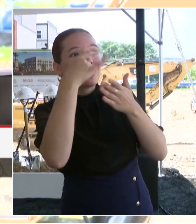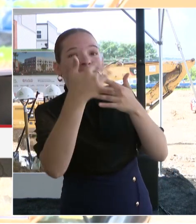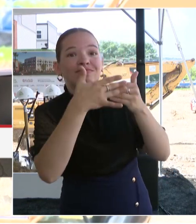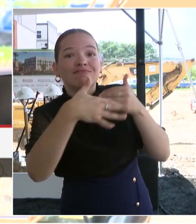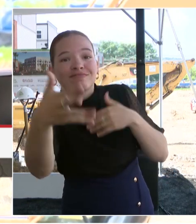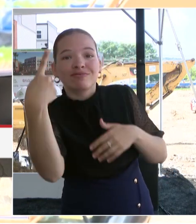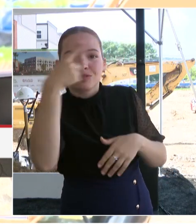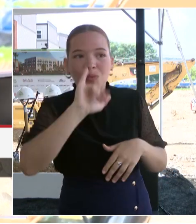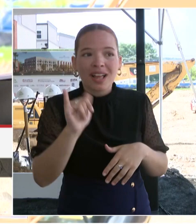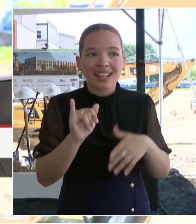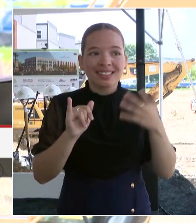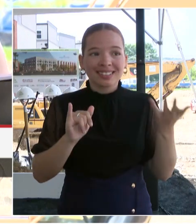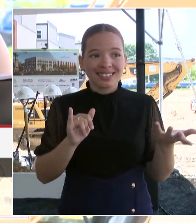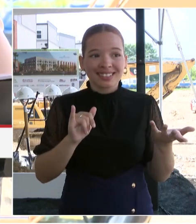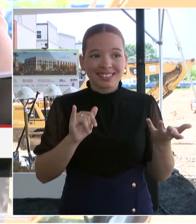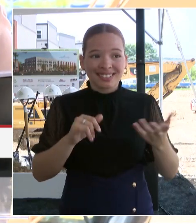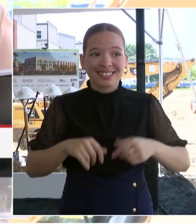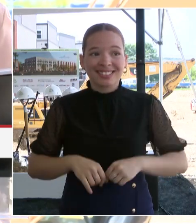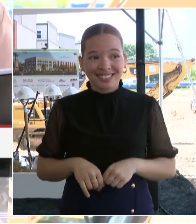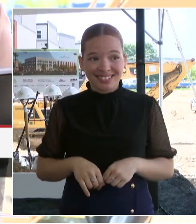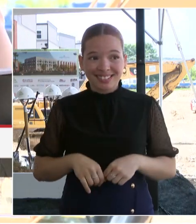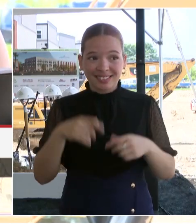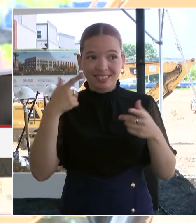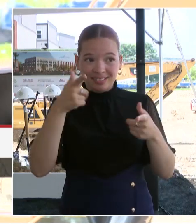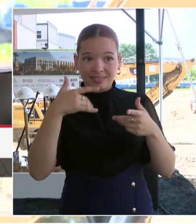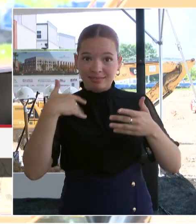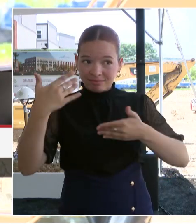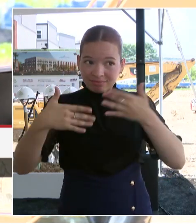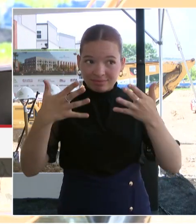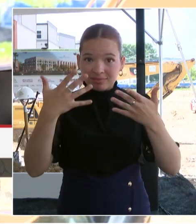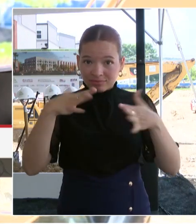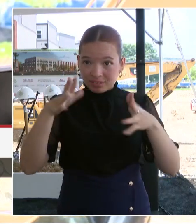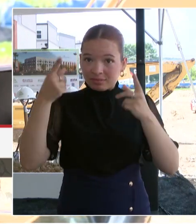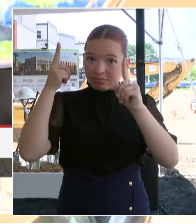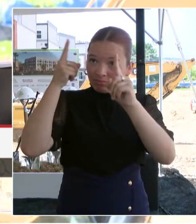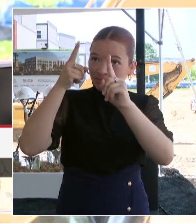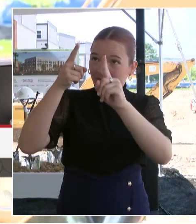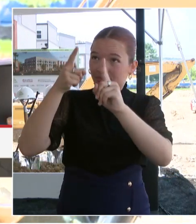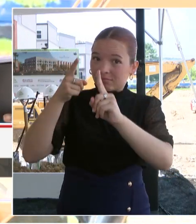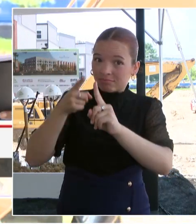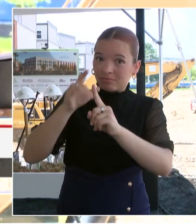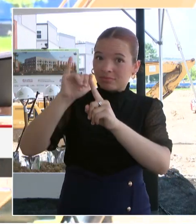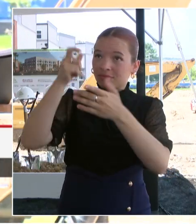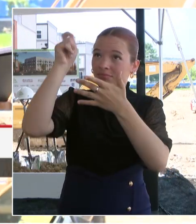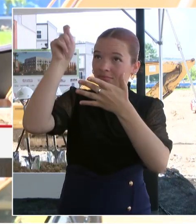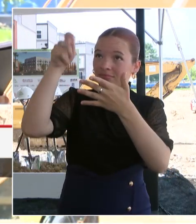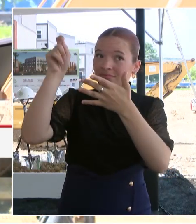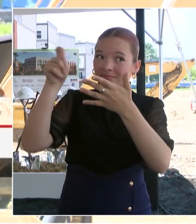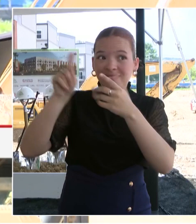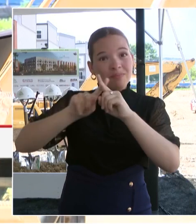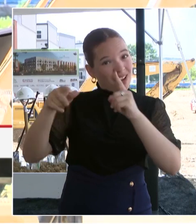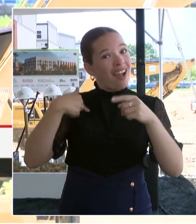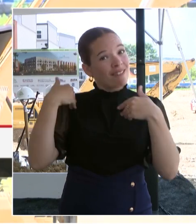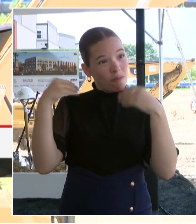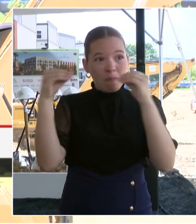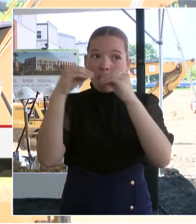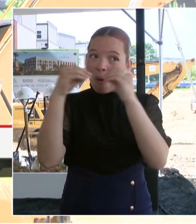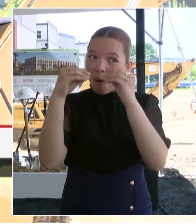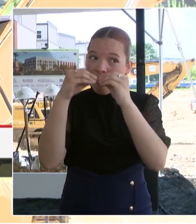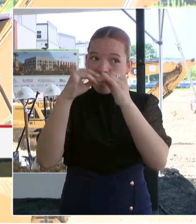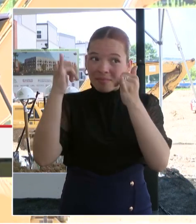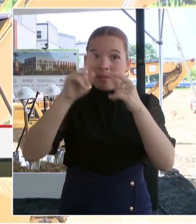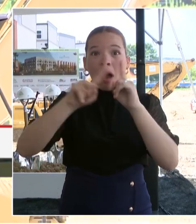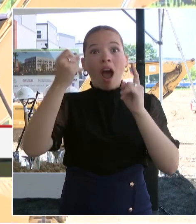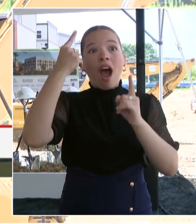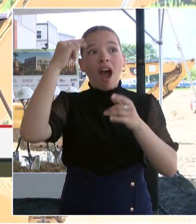we? Almost done. This is the last project on a list of projects that included MedStar,